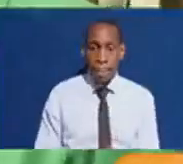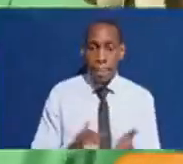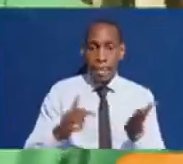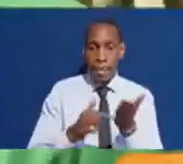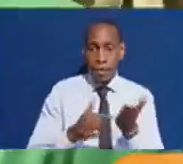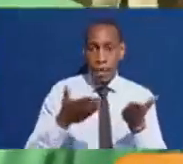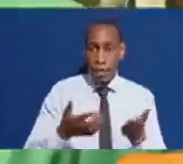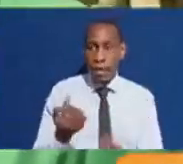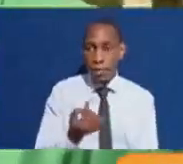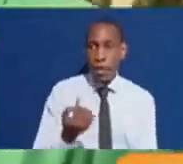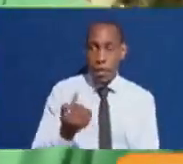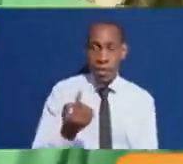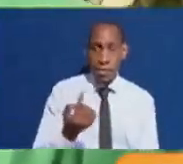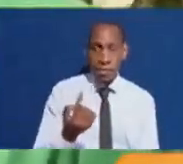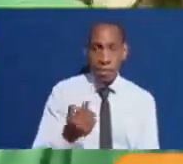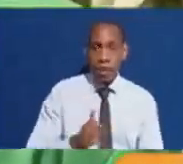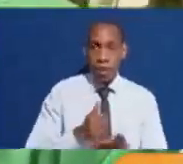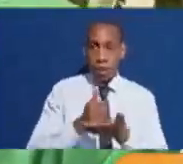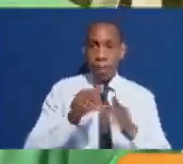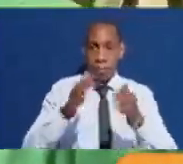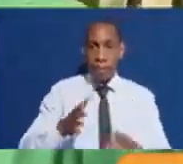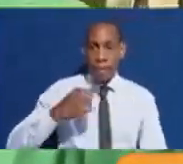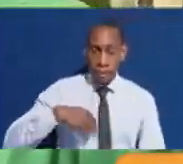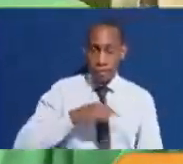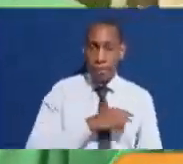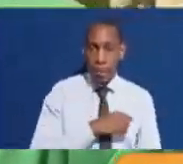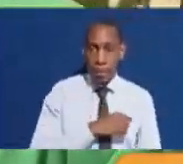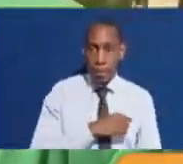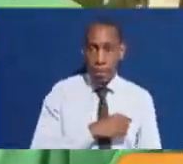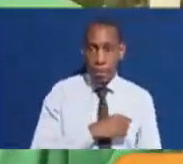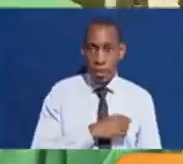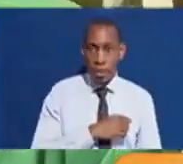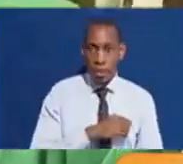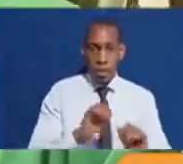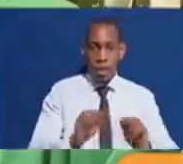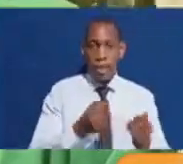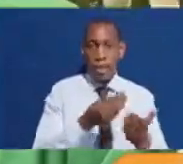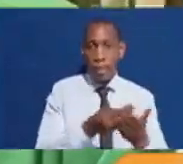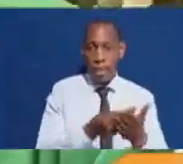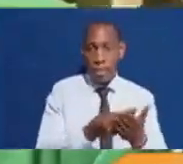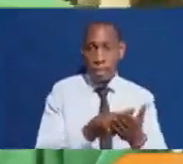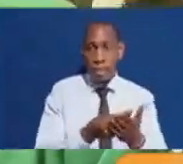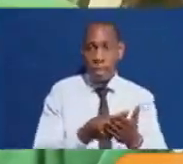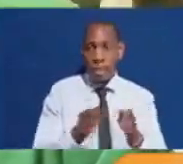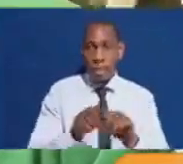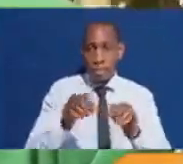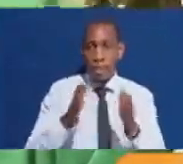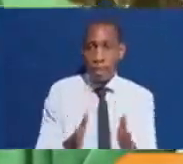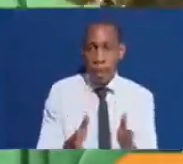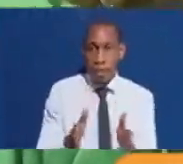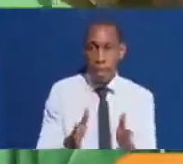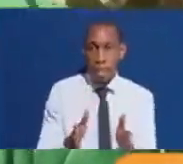here only to help our farmers save that shilling that our farmer that has